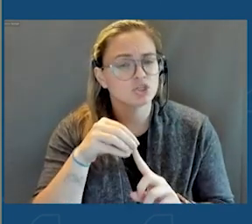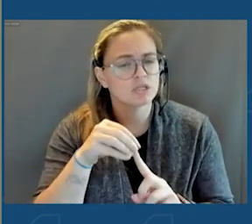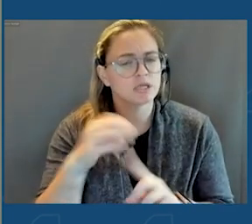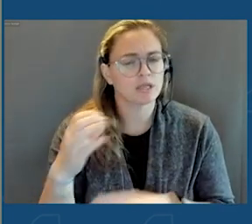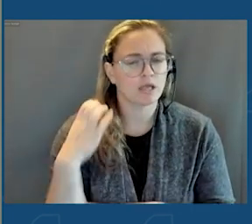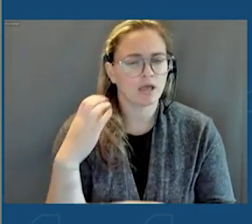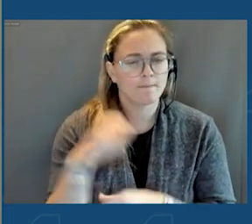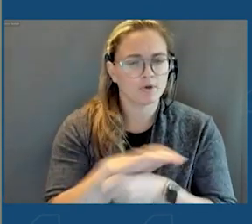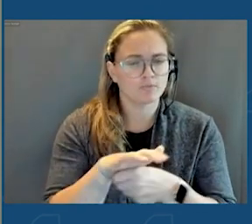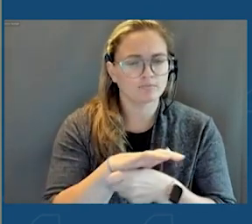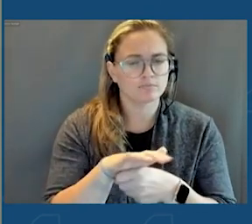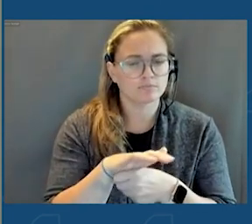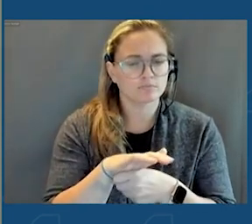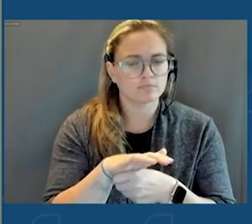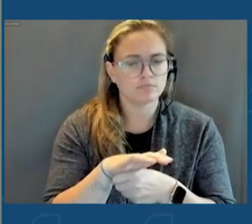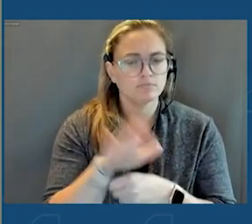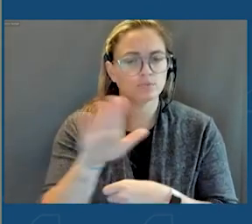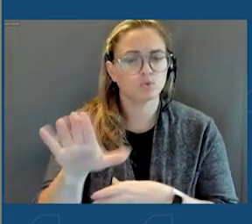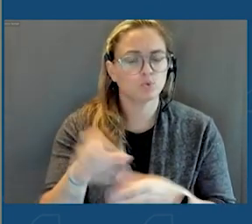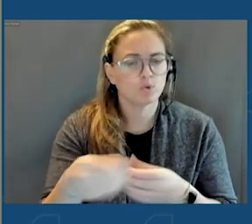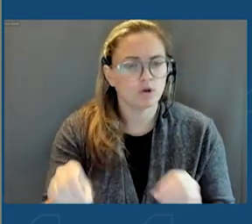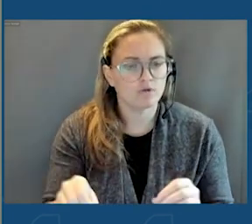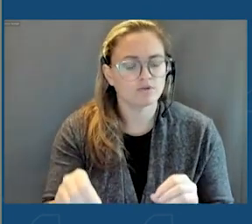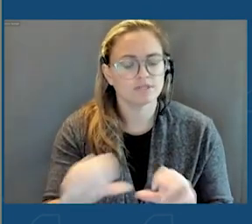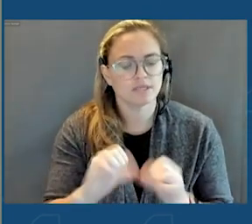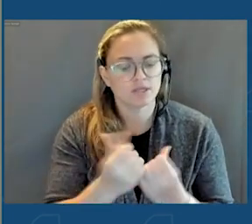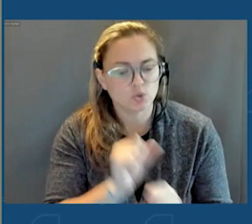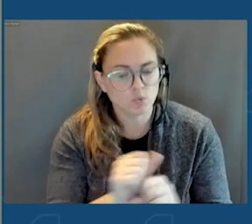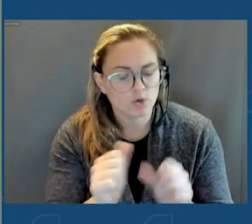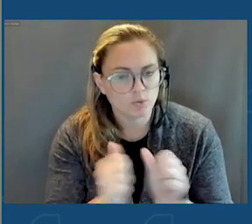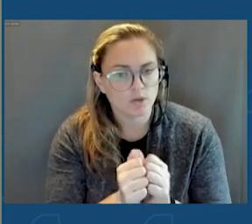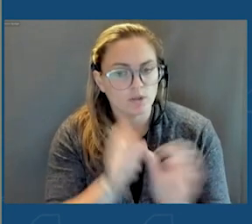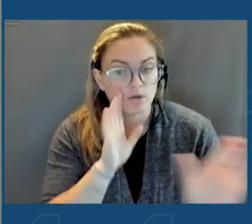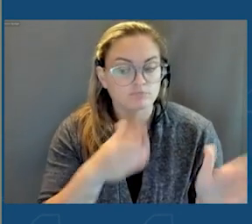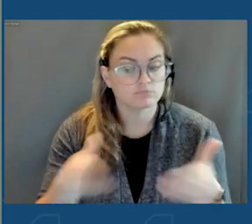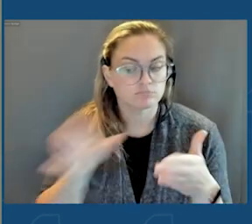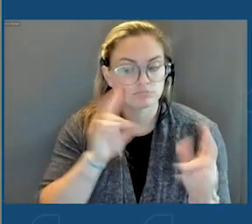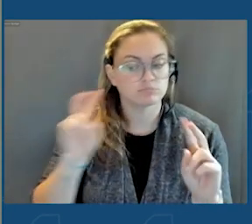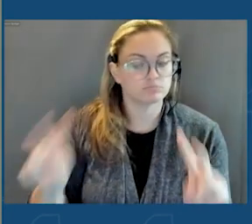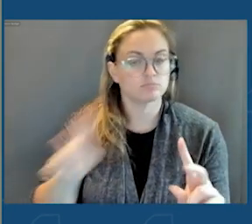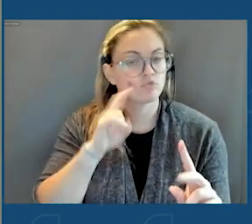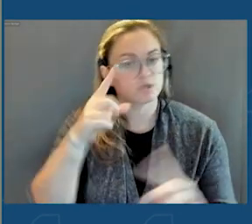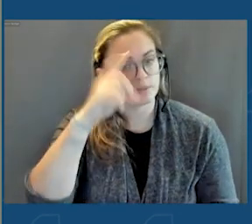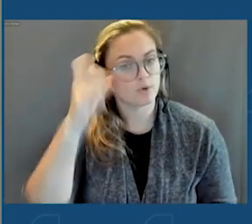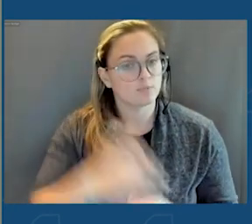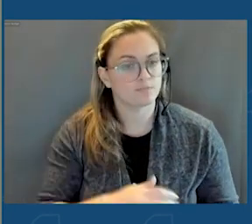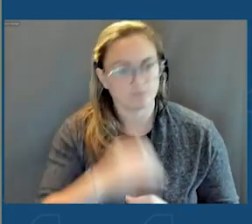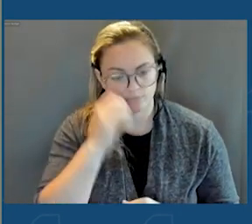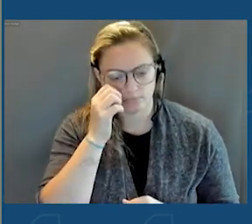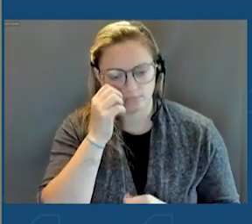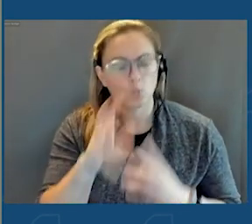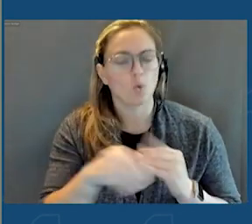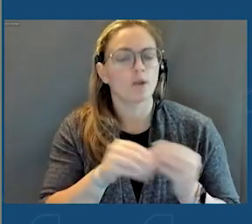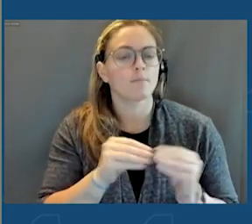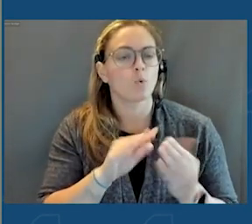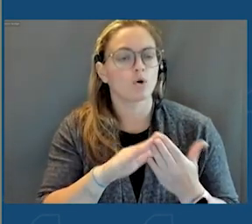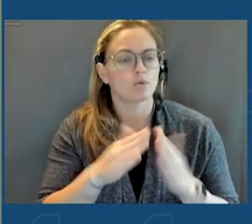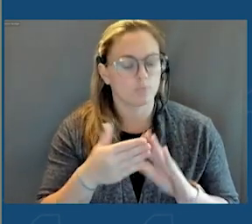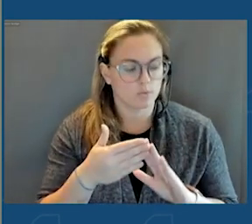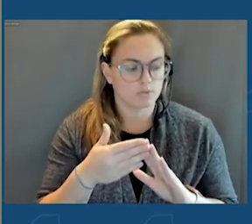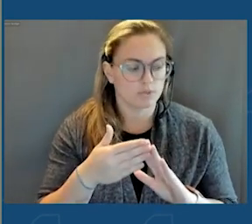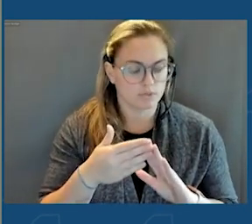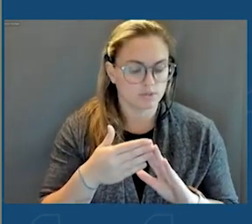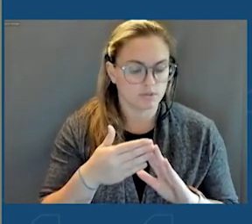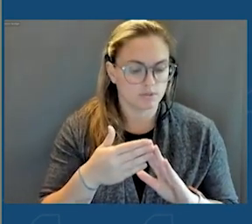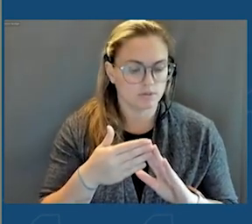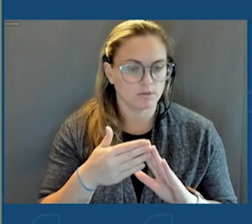that your office and the agencies you work with are turning their attention to this summer? Well, we've added more communities to the what we